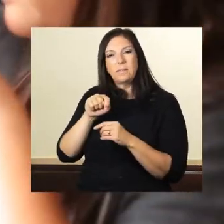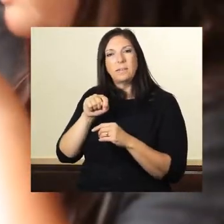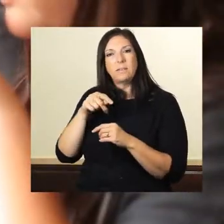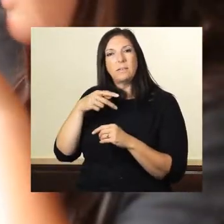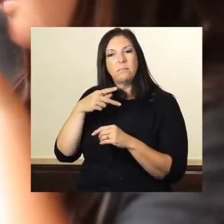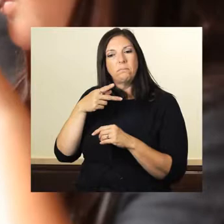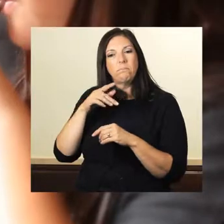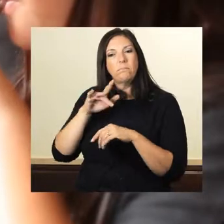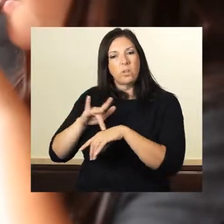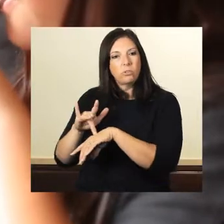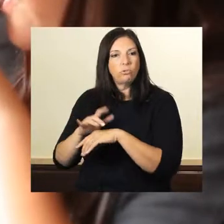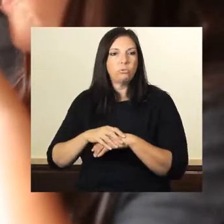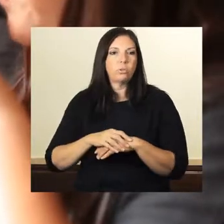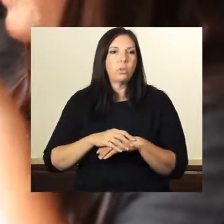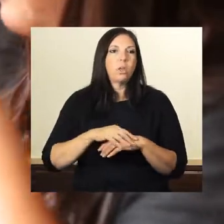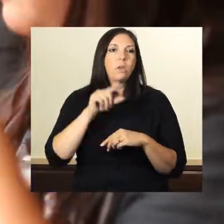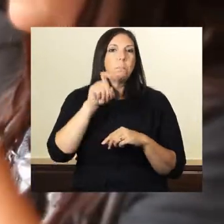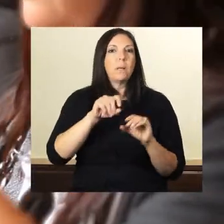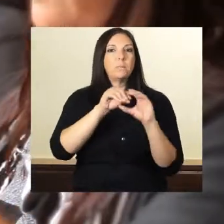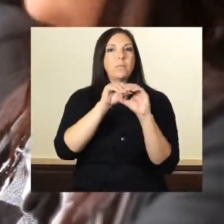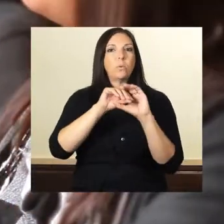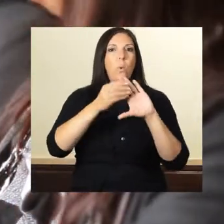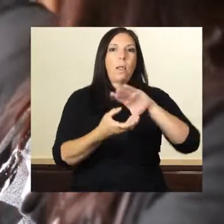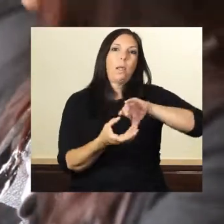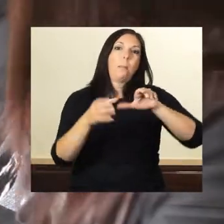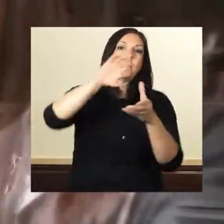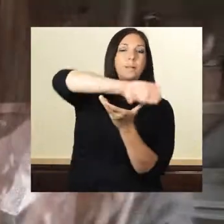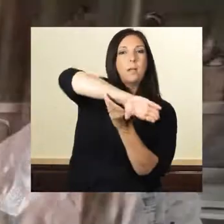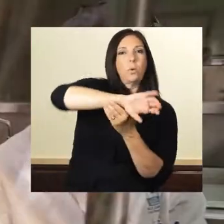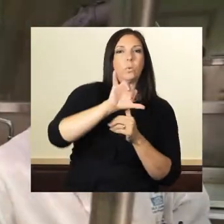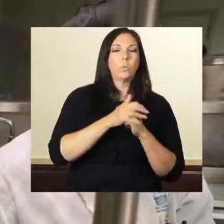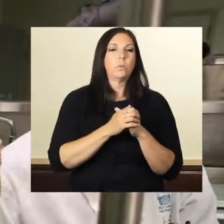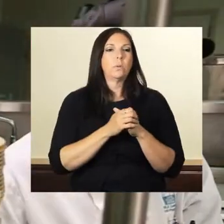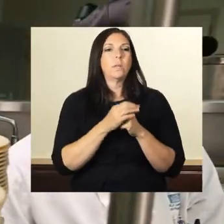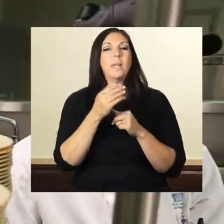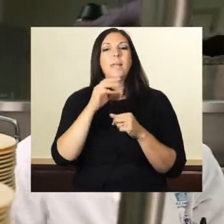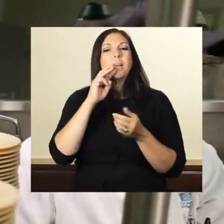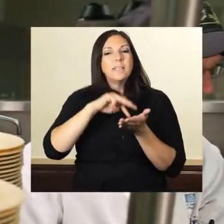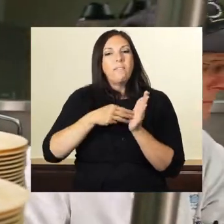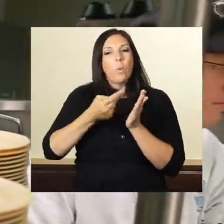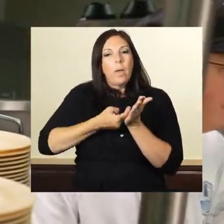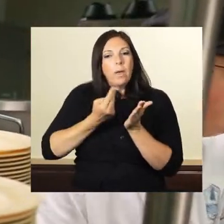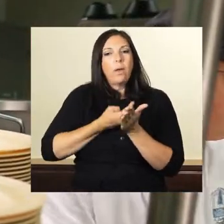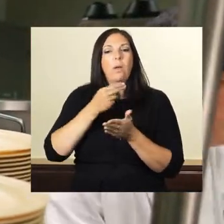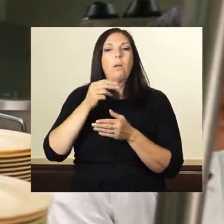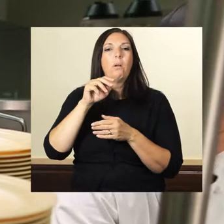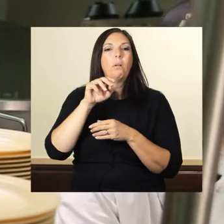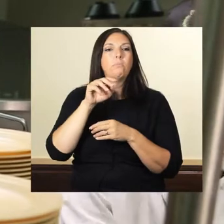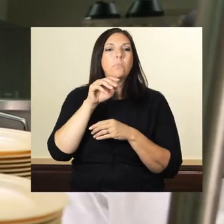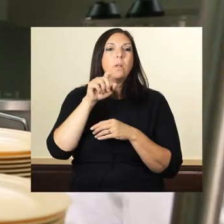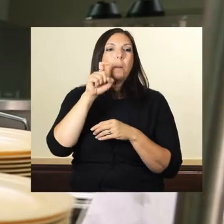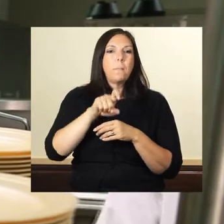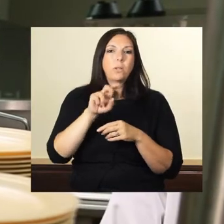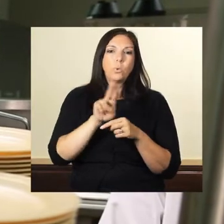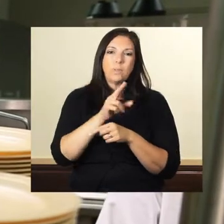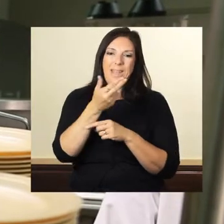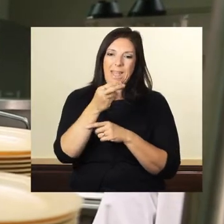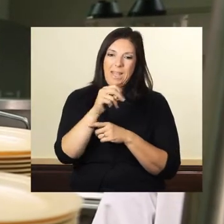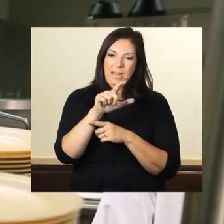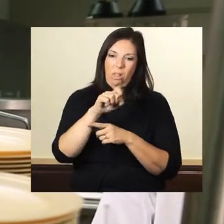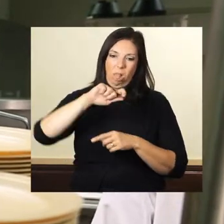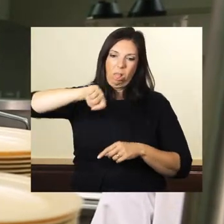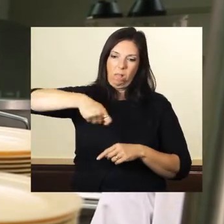plates that a guest's mouth will touch. Cups, bowls, pots, pans, etc. Must be stored upside down.